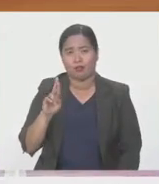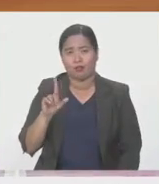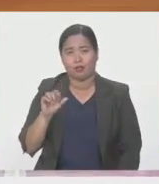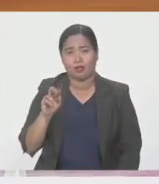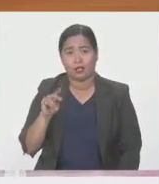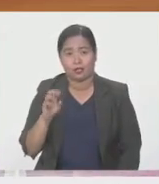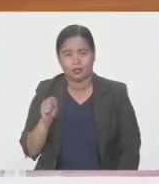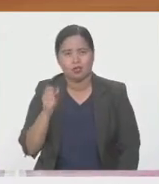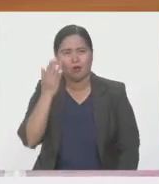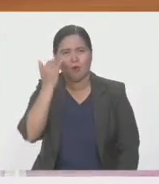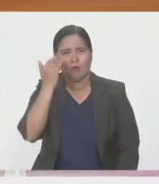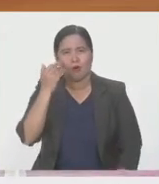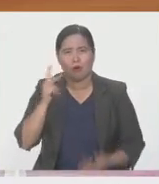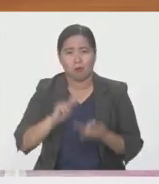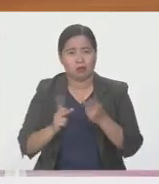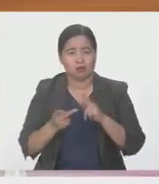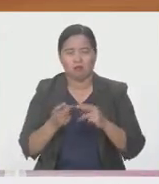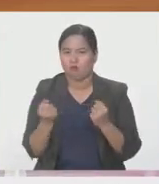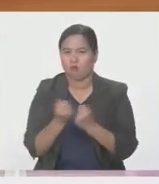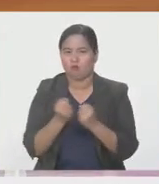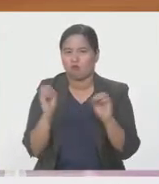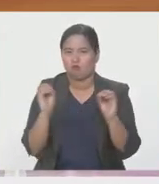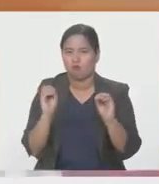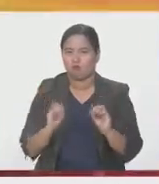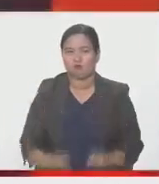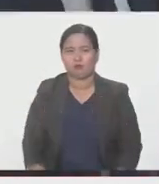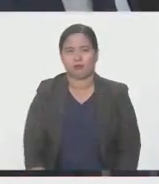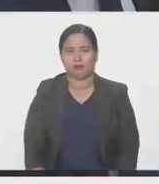potential coalition partners have not backed him.